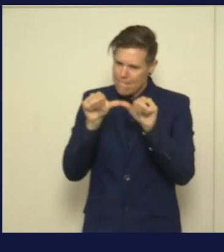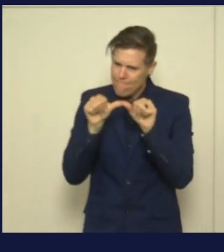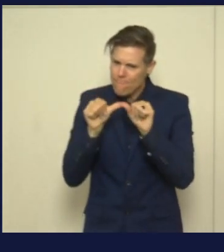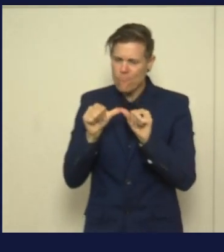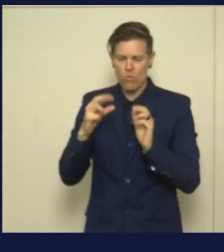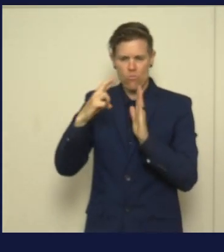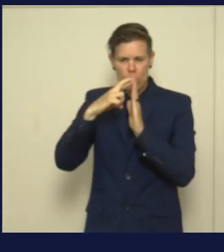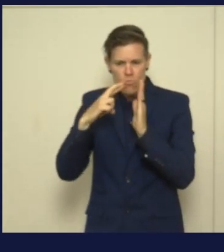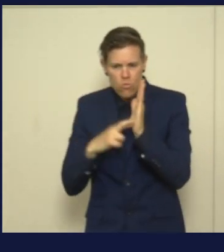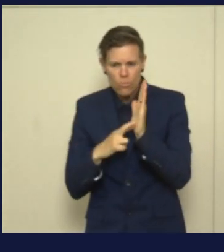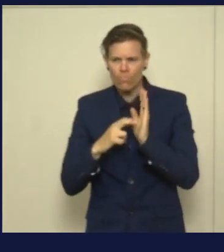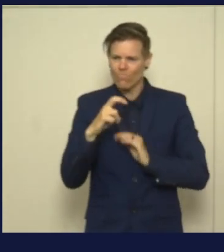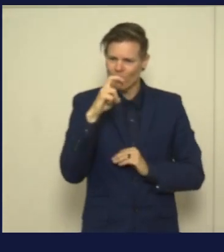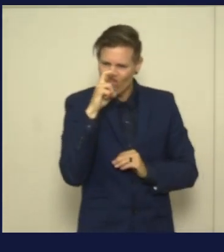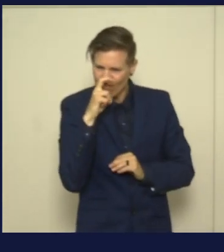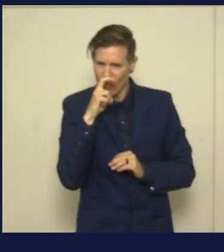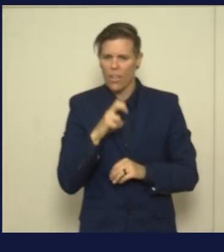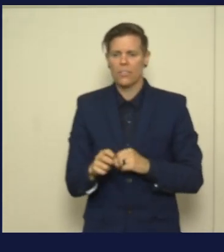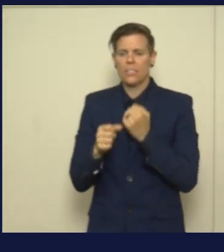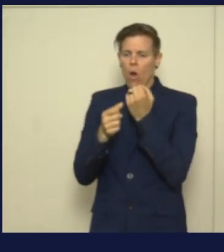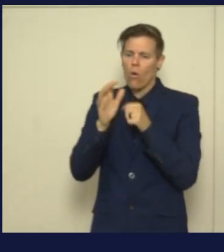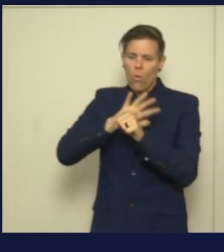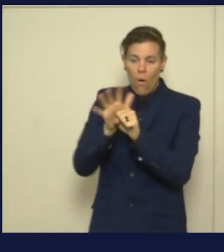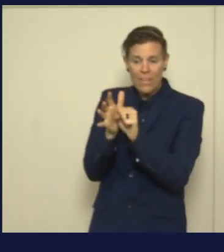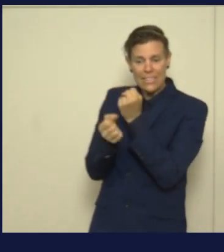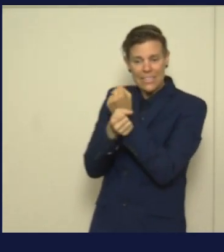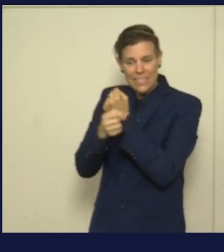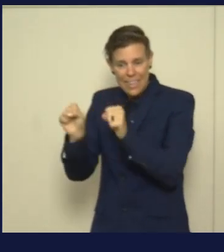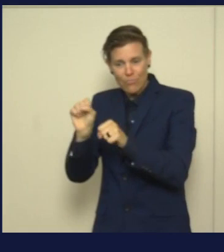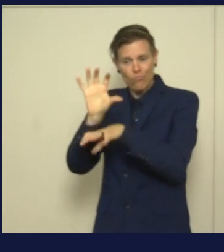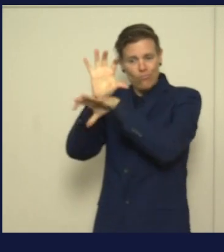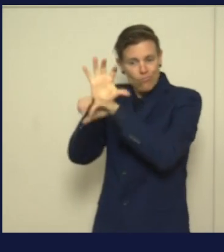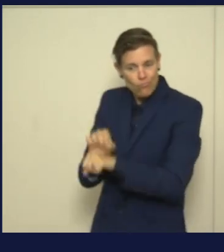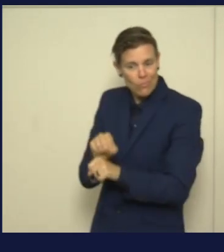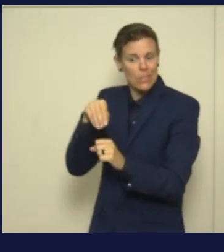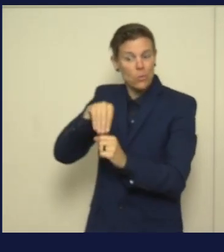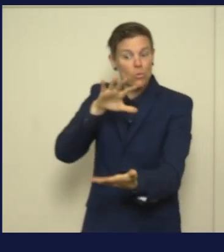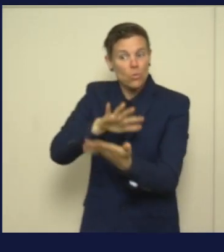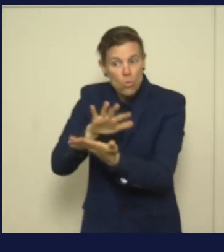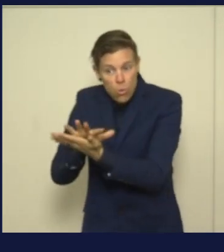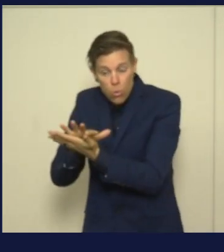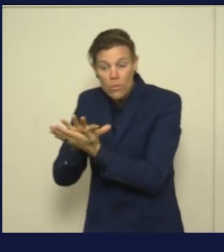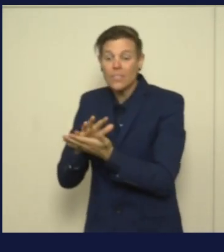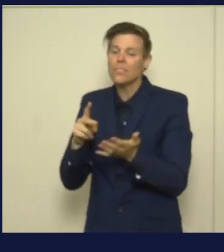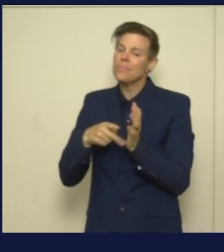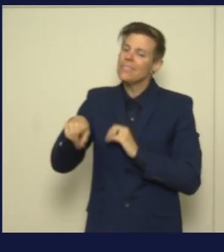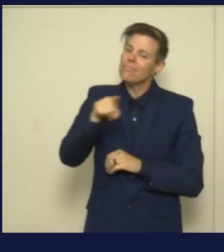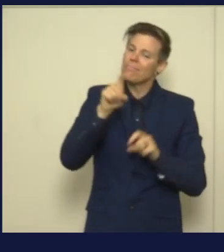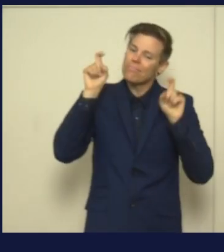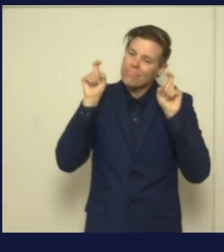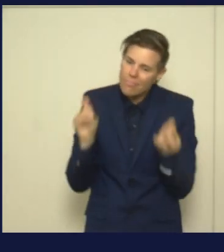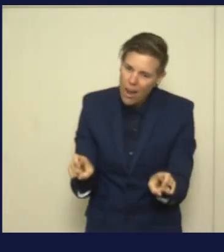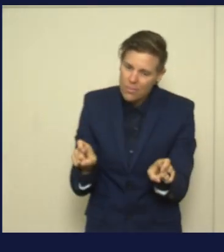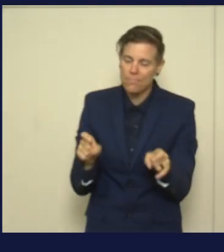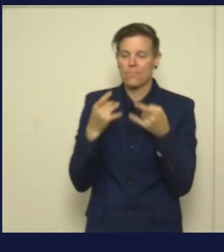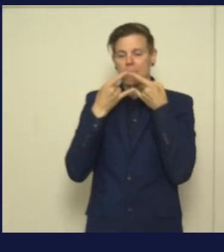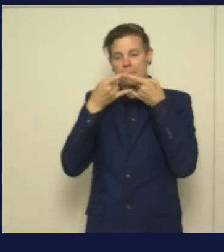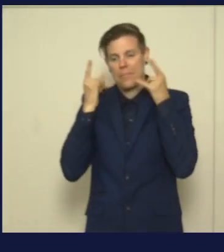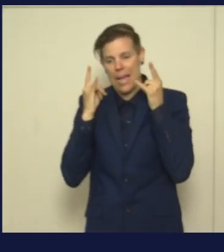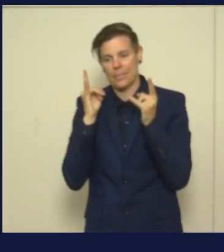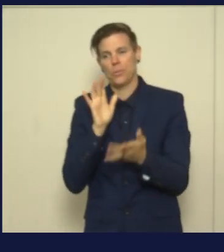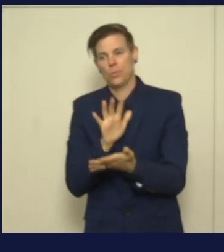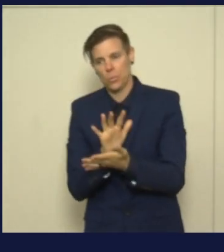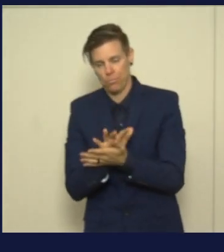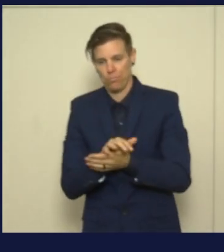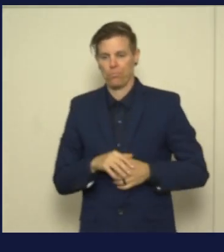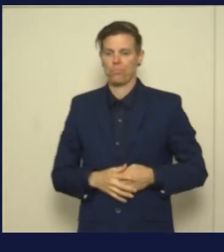as you know, includes mask wearing. Okay, next slide. All right, so here's the issue I wanted to talk to New